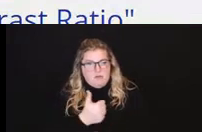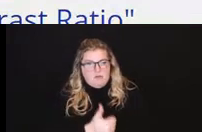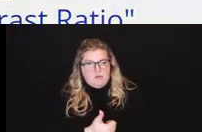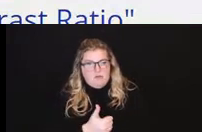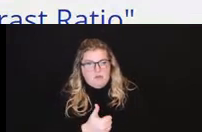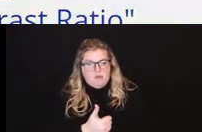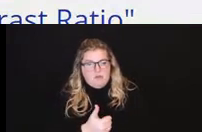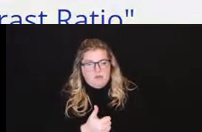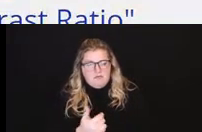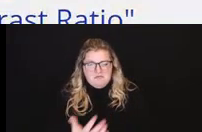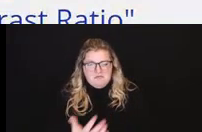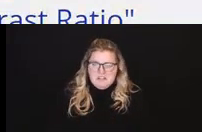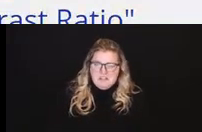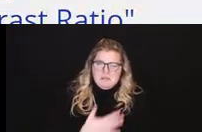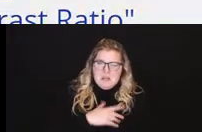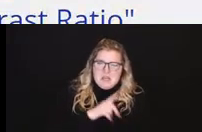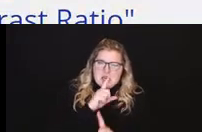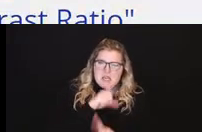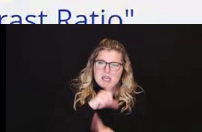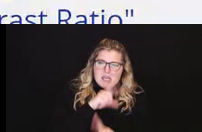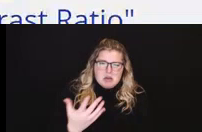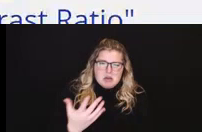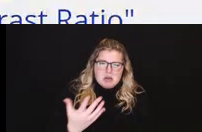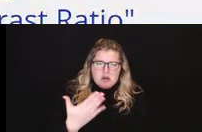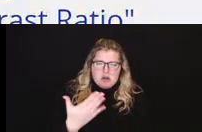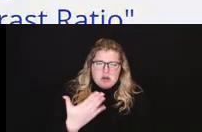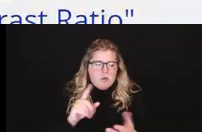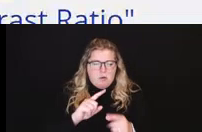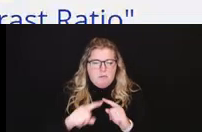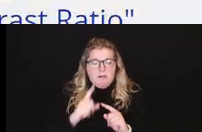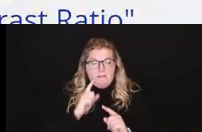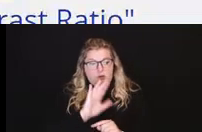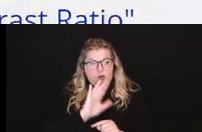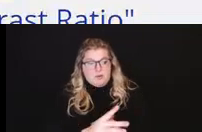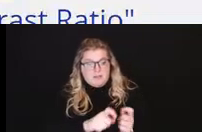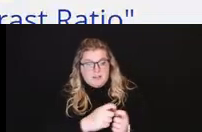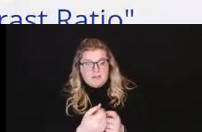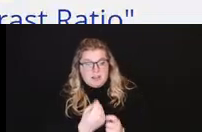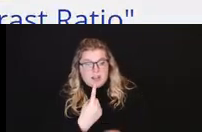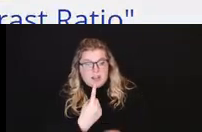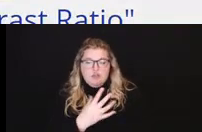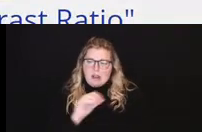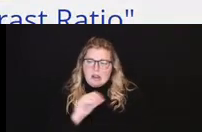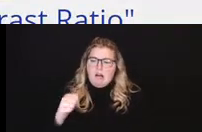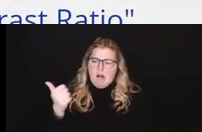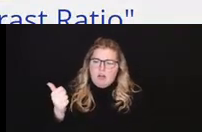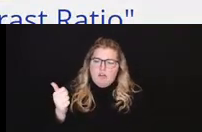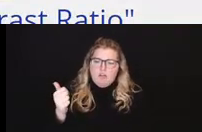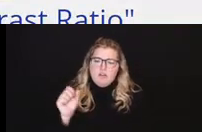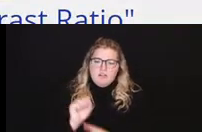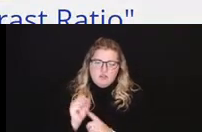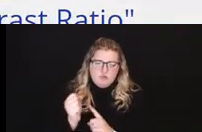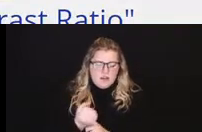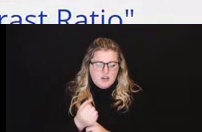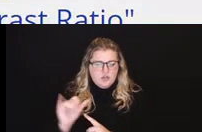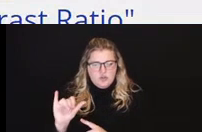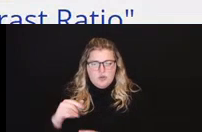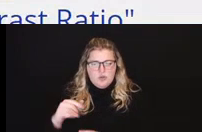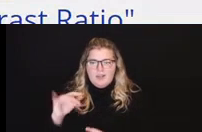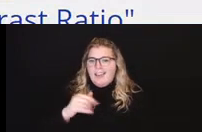that was a really useful answer to that, but for that one specifically, and a couple others, it's like, well, PDF